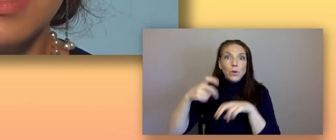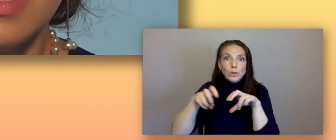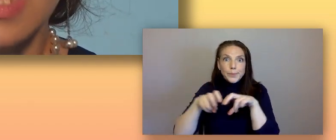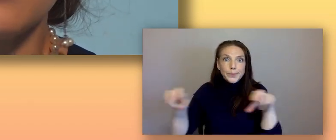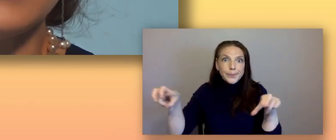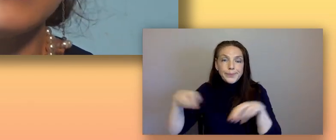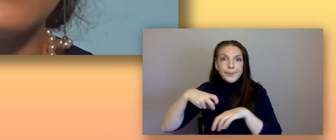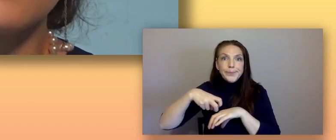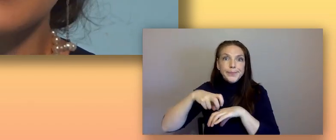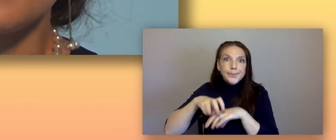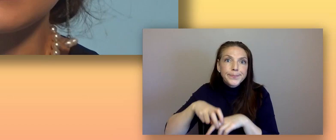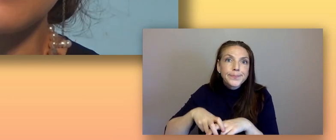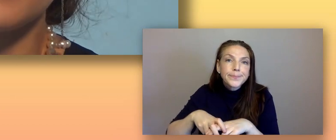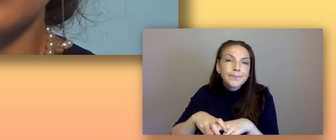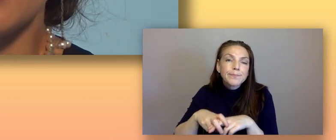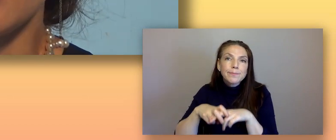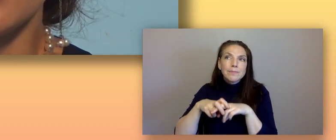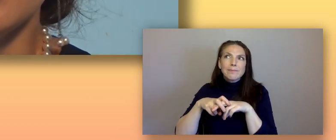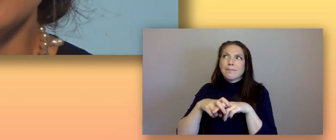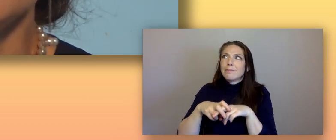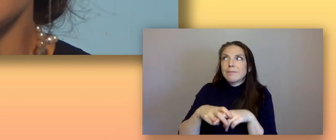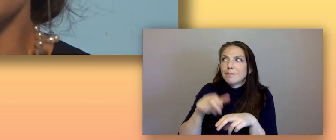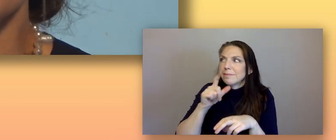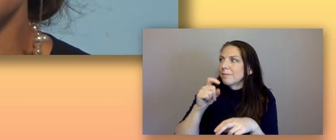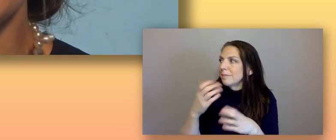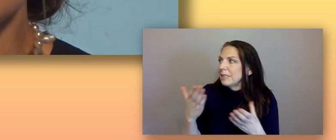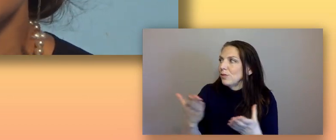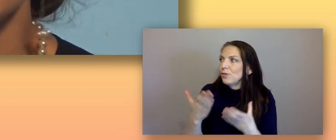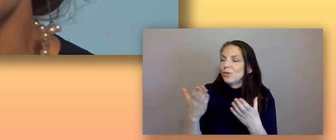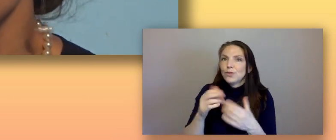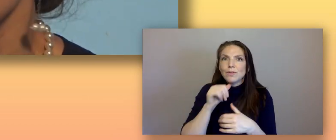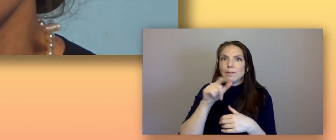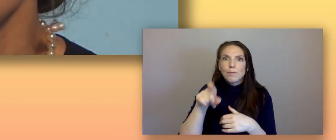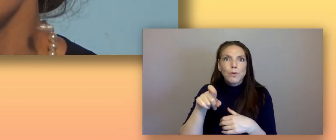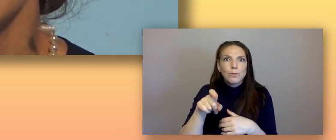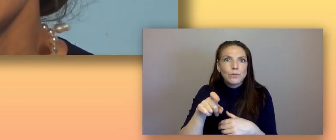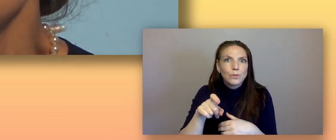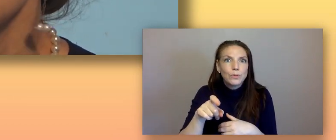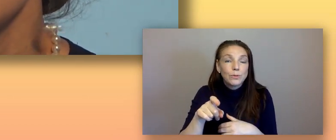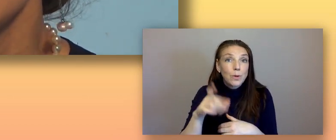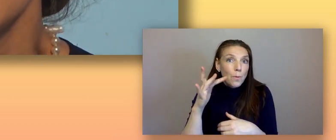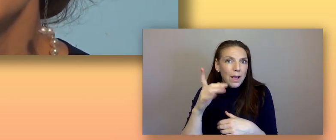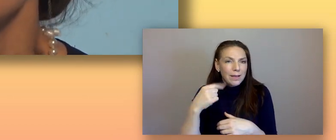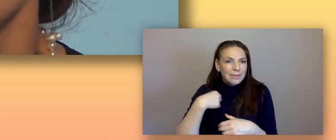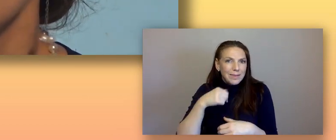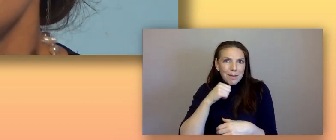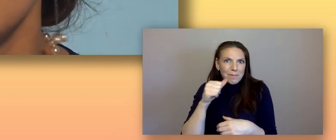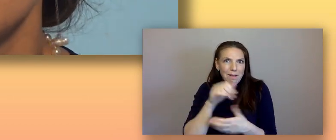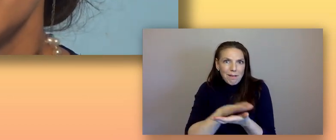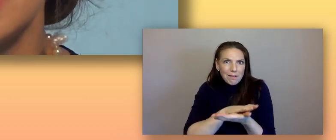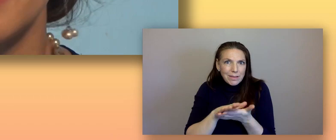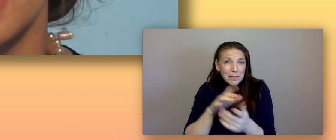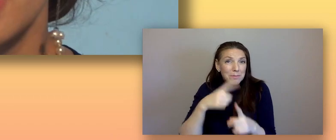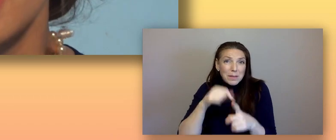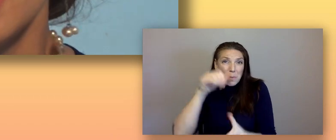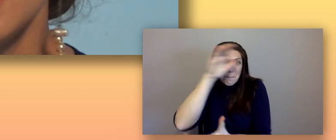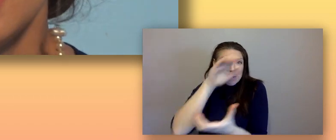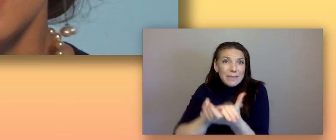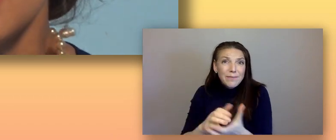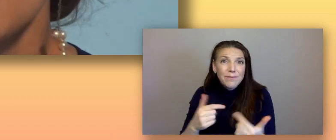pews, and we know that we don't belong. Not only because we are unclean, but because we are a